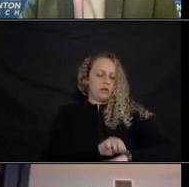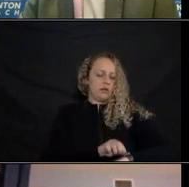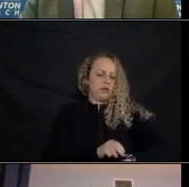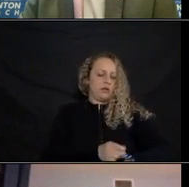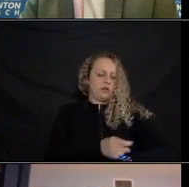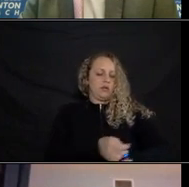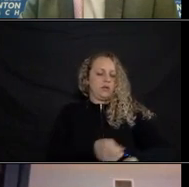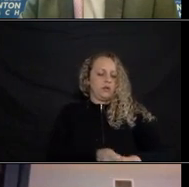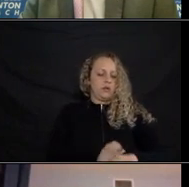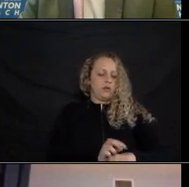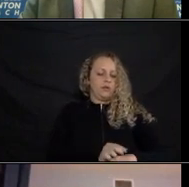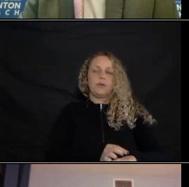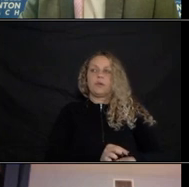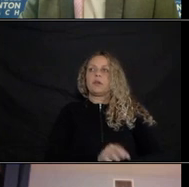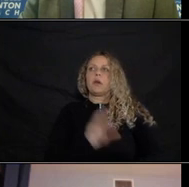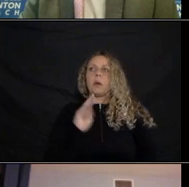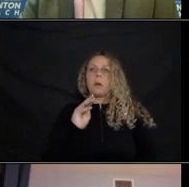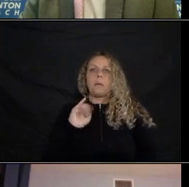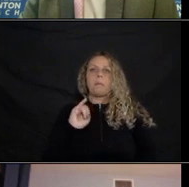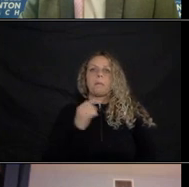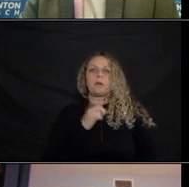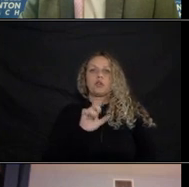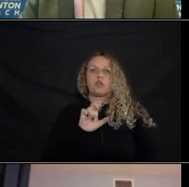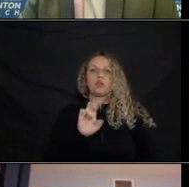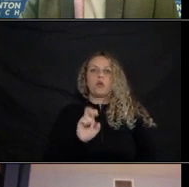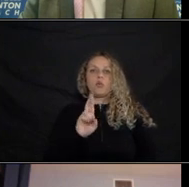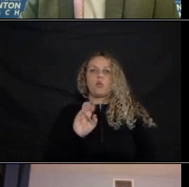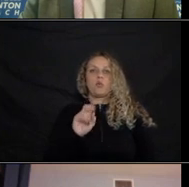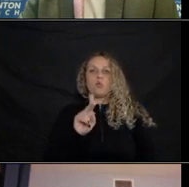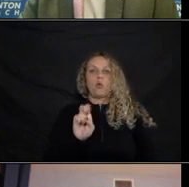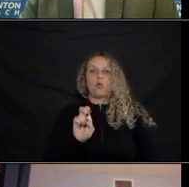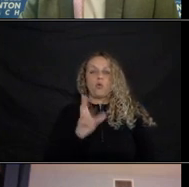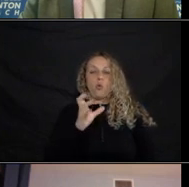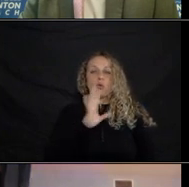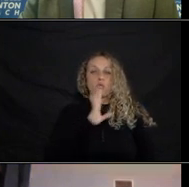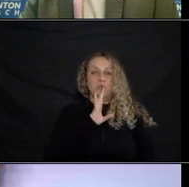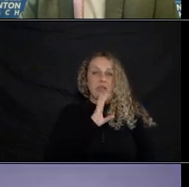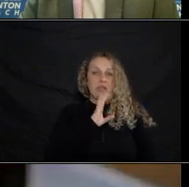Elizabeth or Michelle Roque wanted to speak.